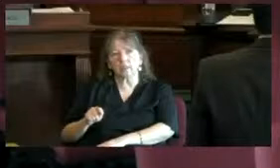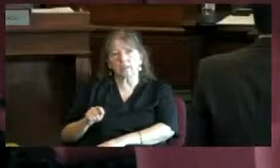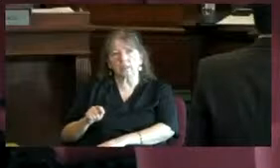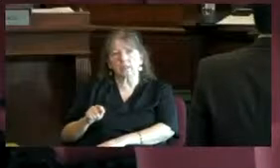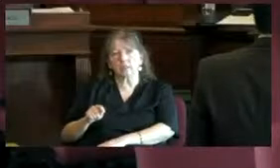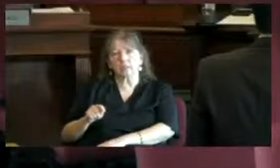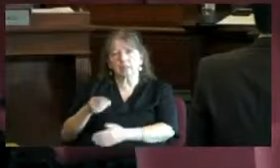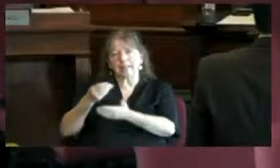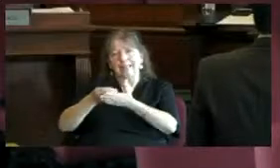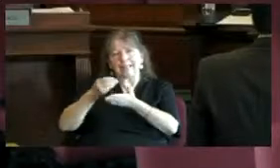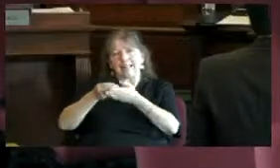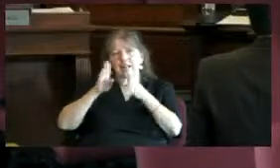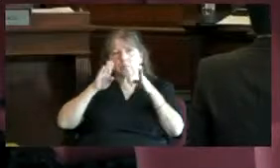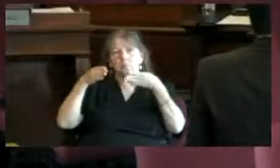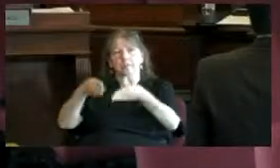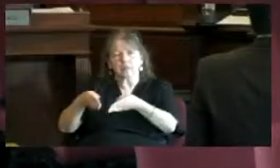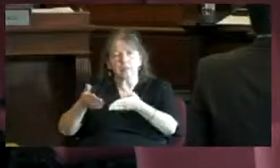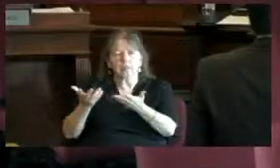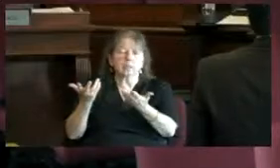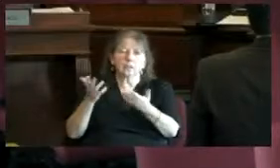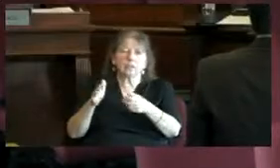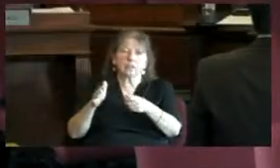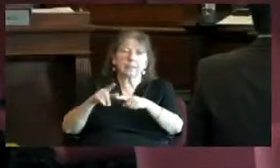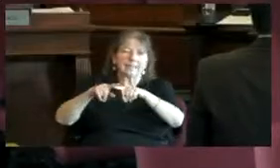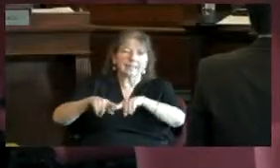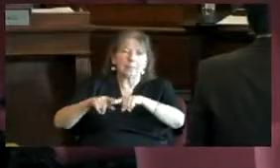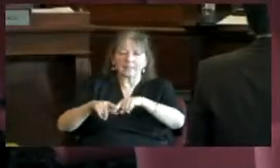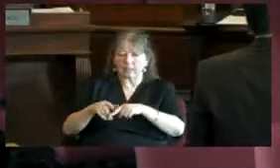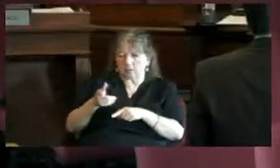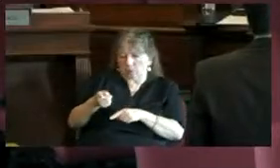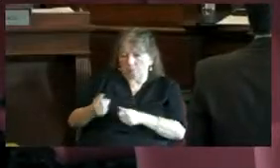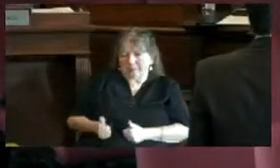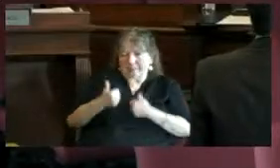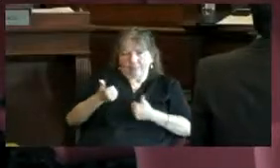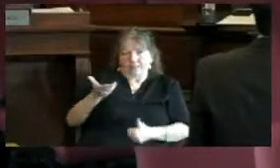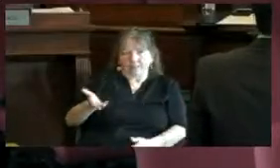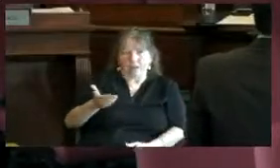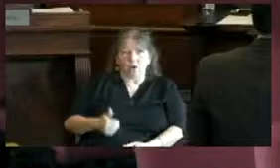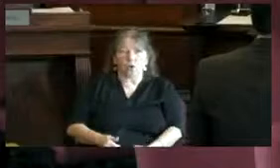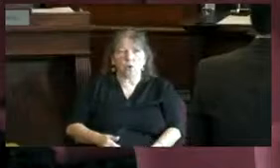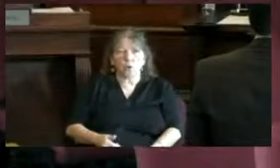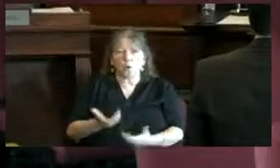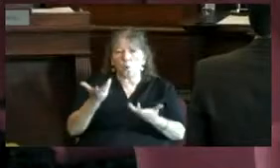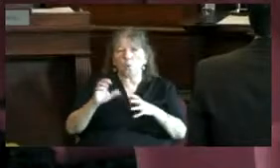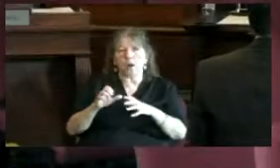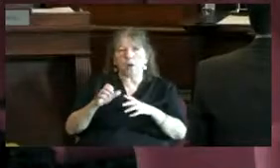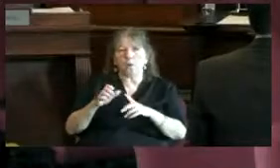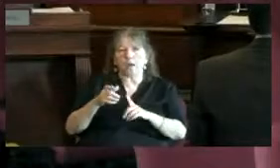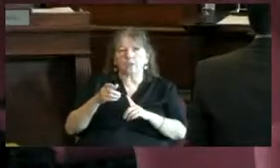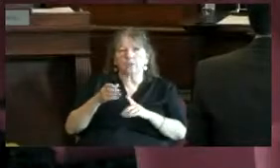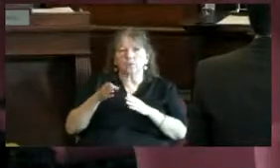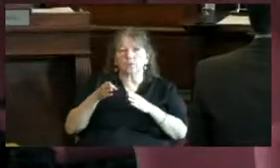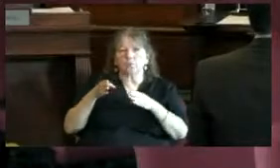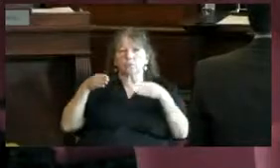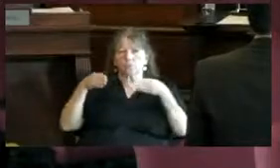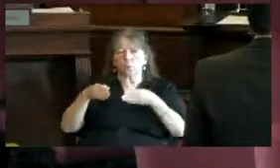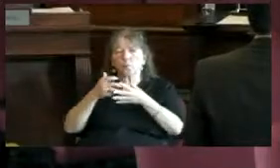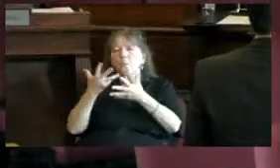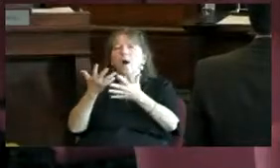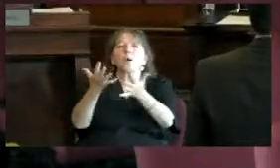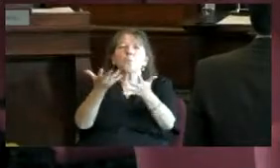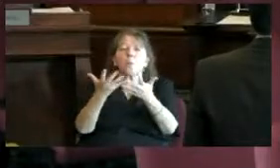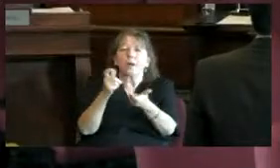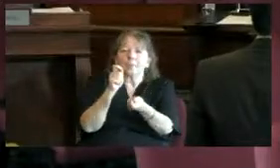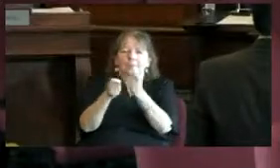income targets will be dependent on the existing residents, because we don't want to target. Okay, gotcha. We want to make sure we're accommodating